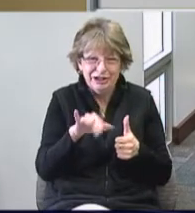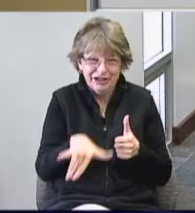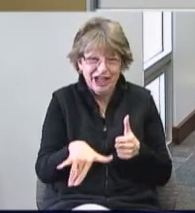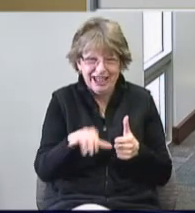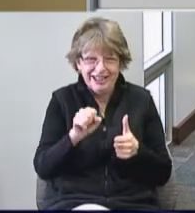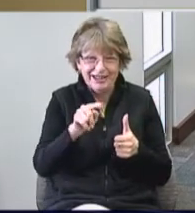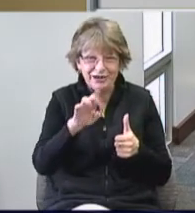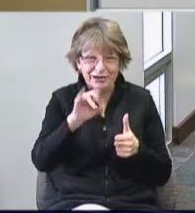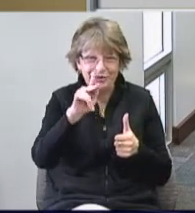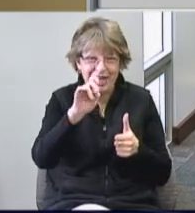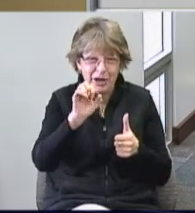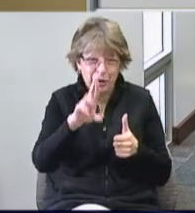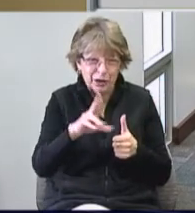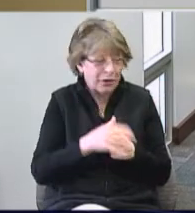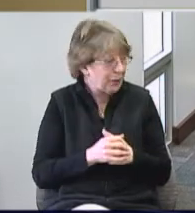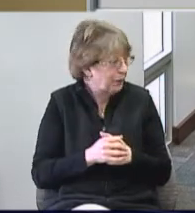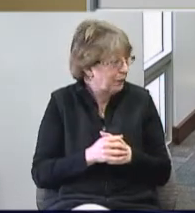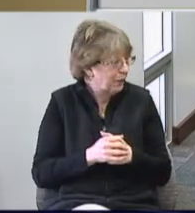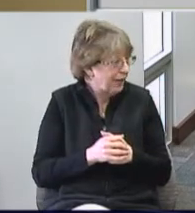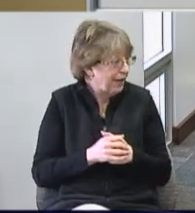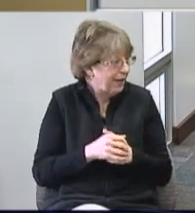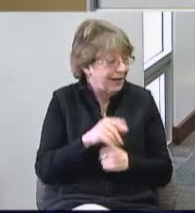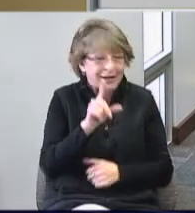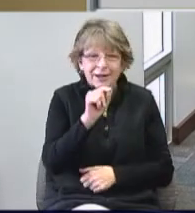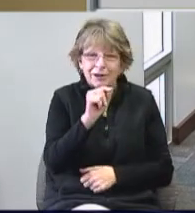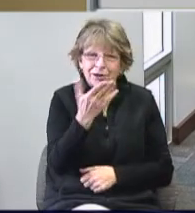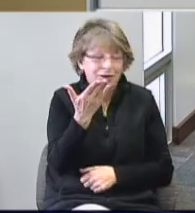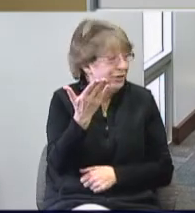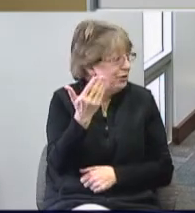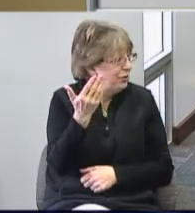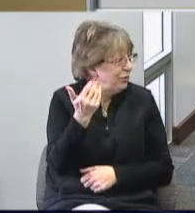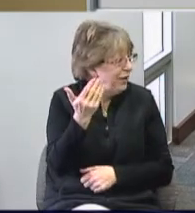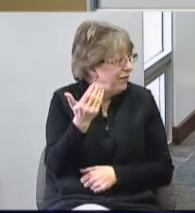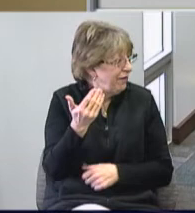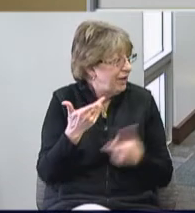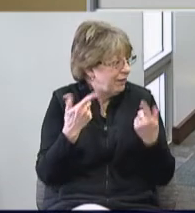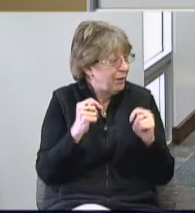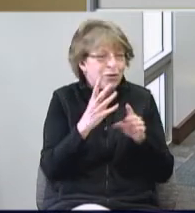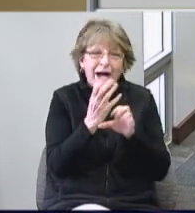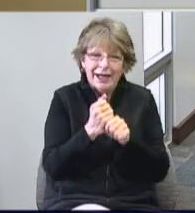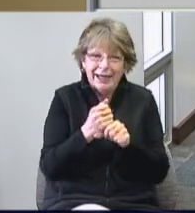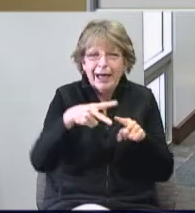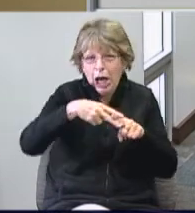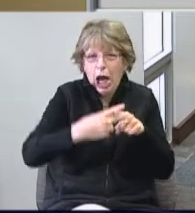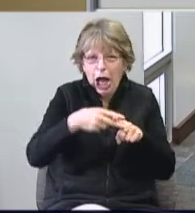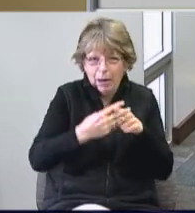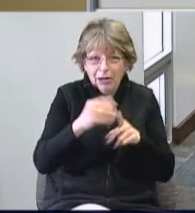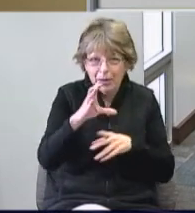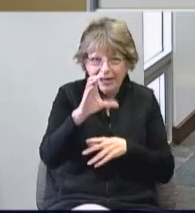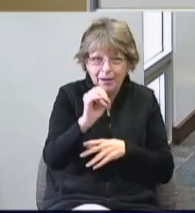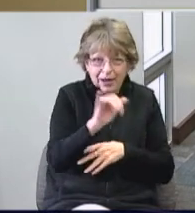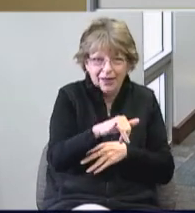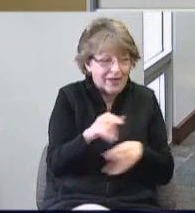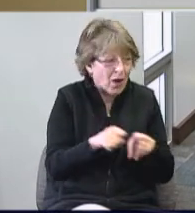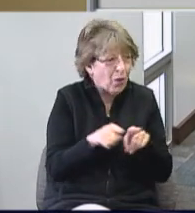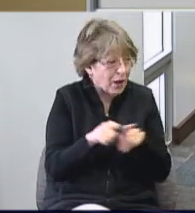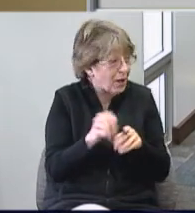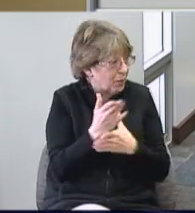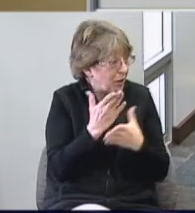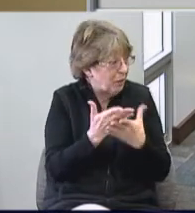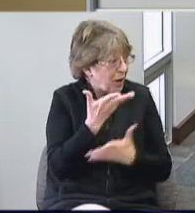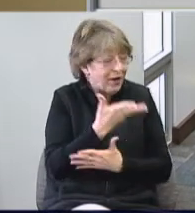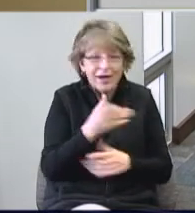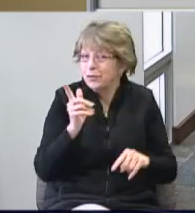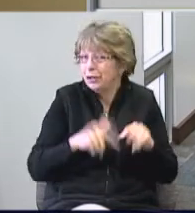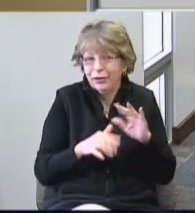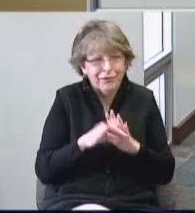Johnny Stryker, 2015. Tried to get a plumbing company that would also be a part of this, but I couldn't